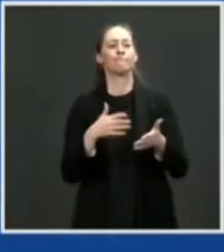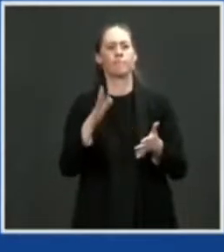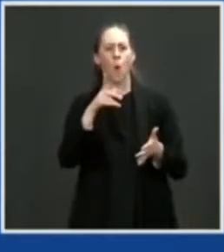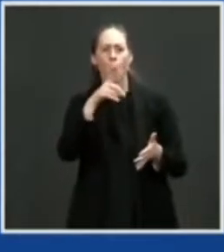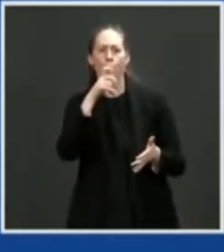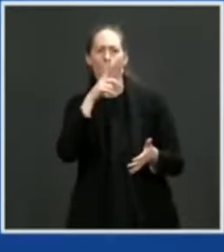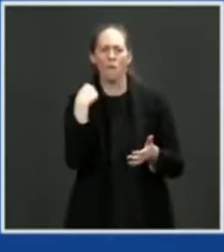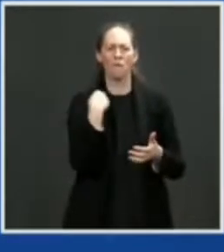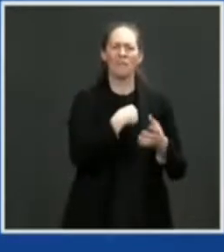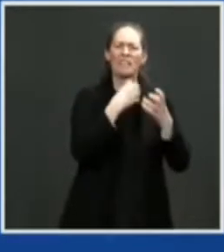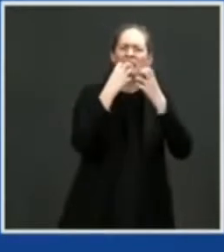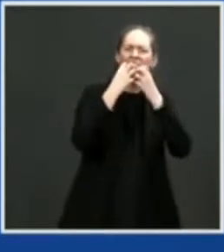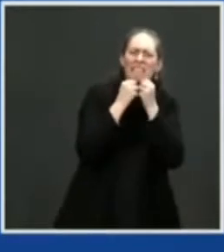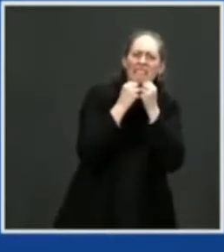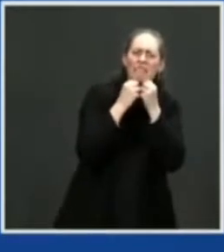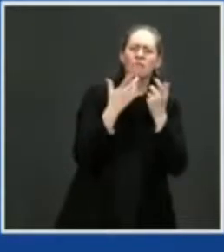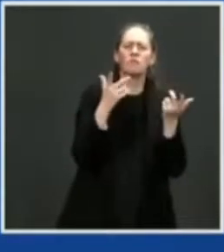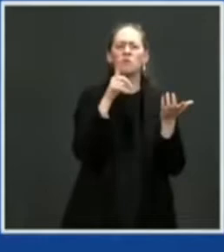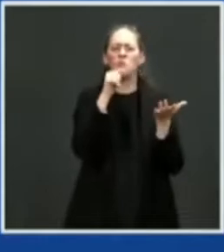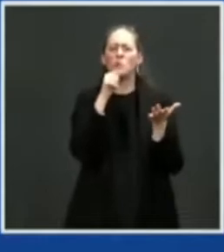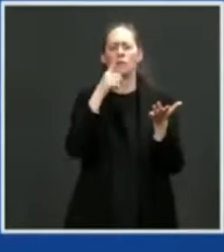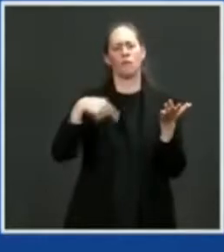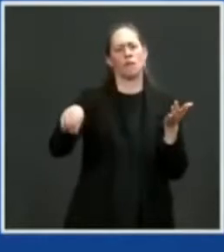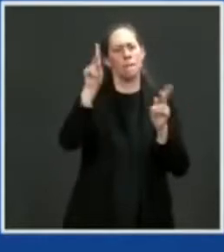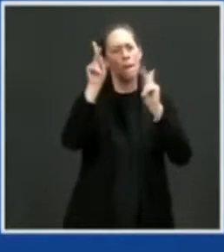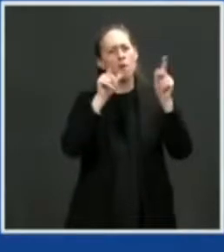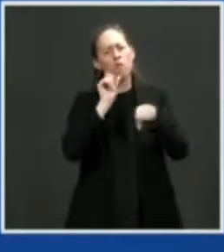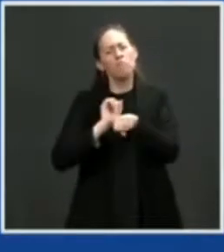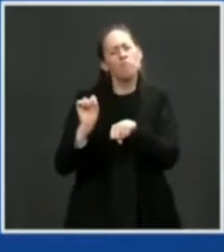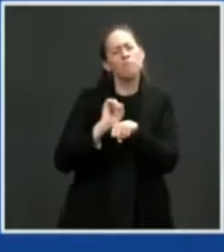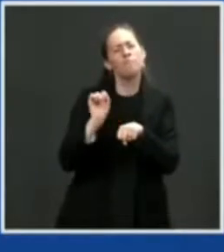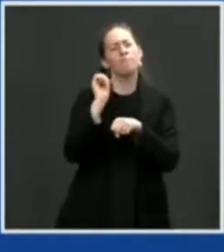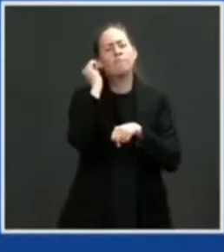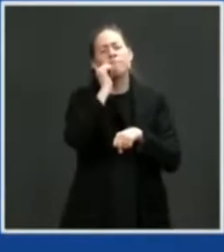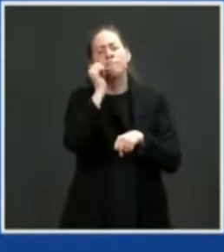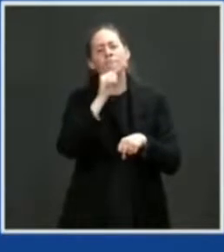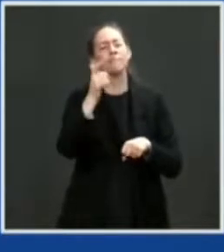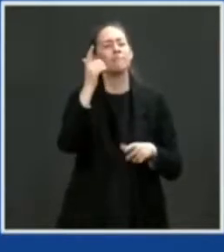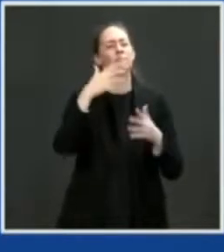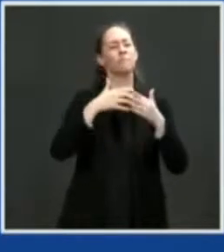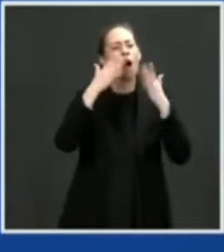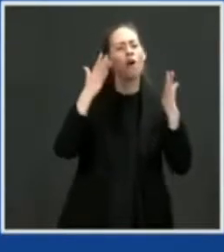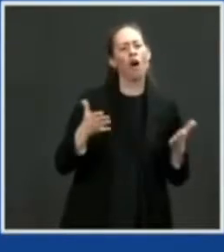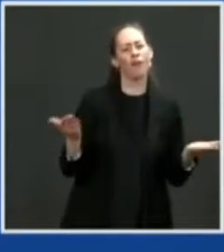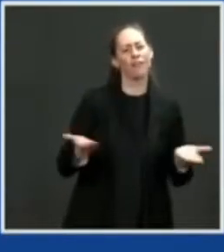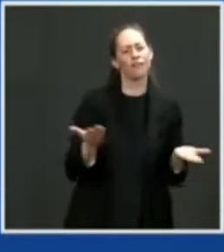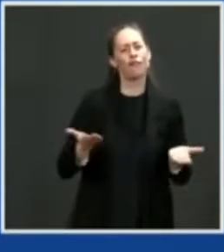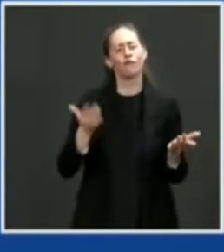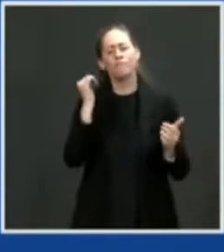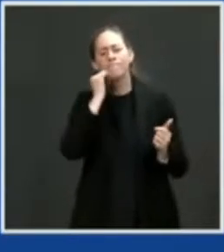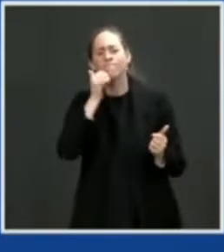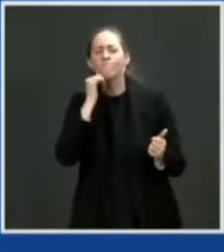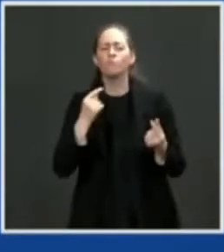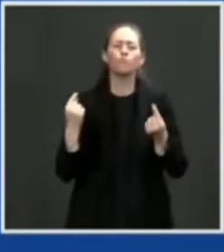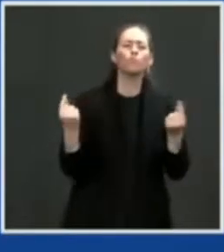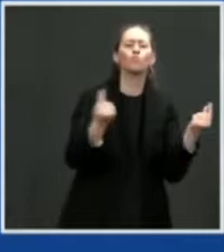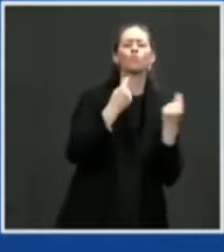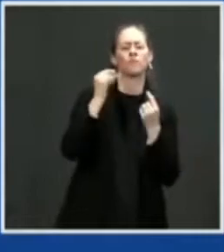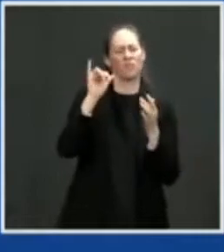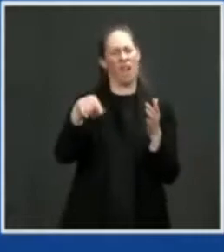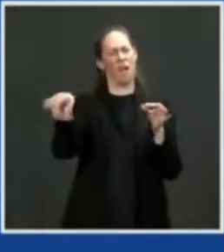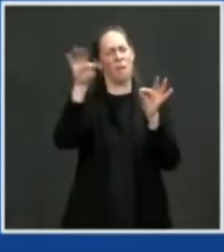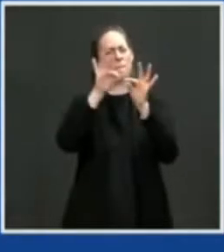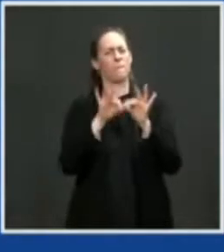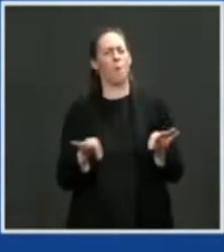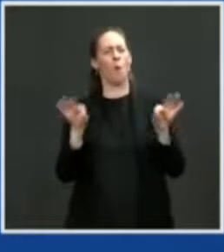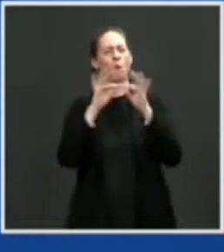The Democrats hard-working, decent American people who get really having it stuck to them. that vote I Democrat want to change only. the paradigm.